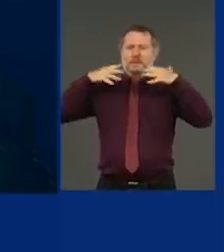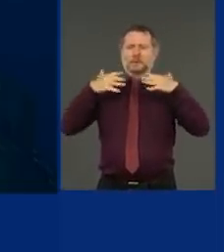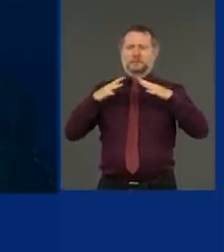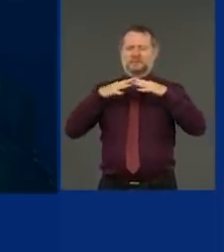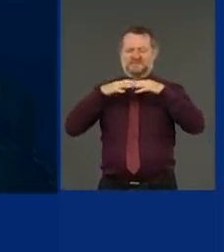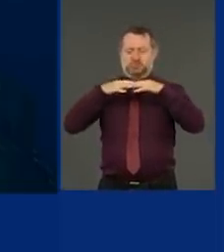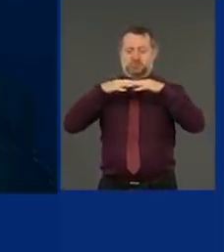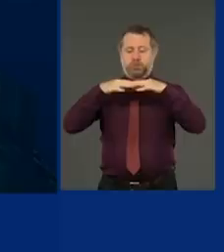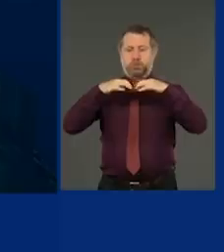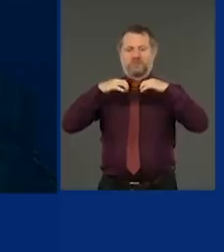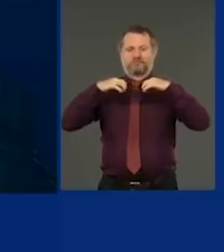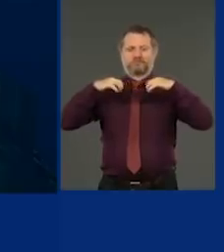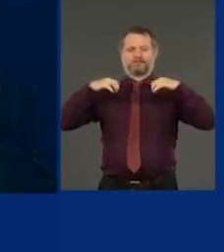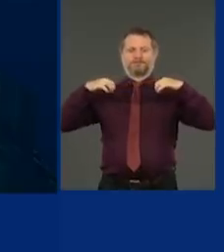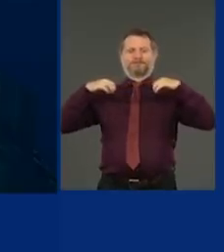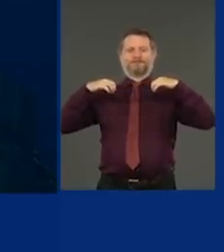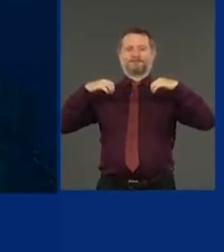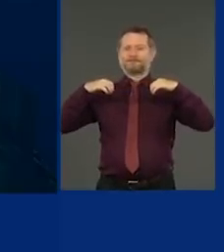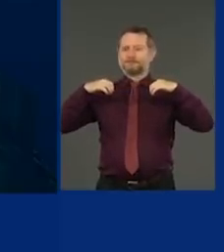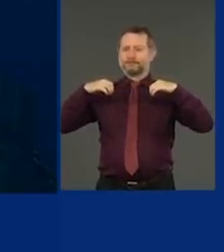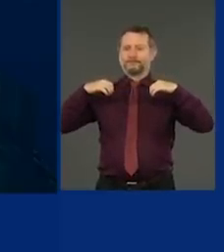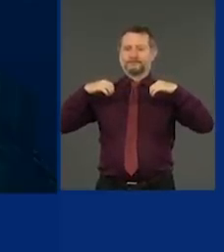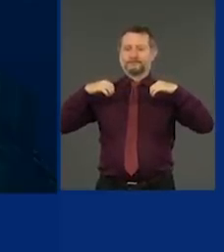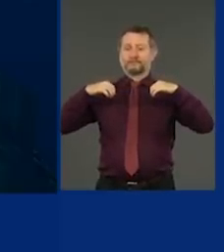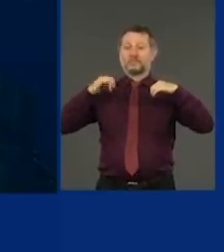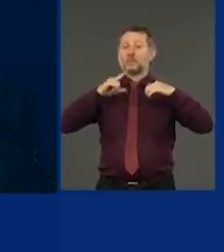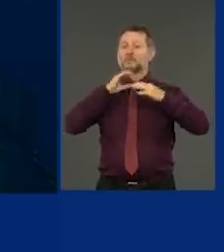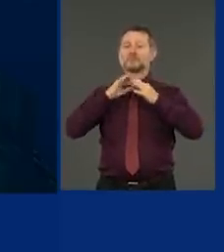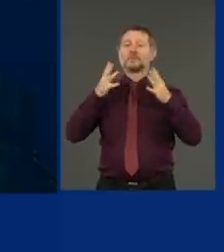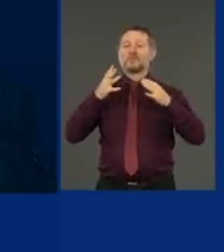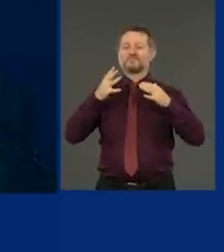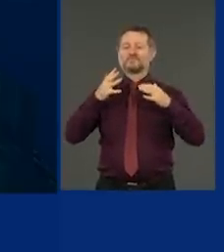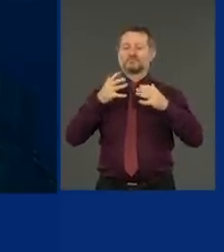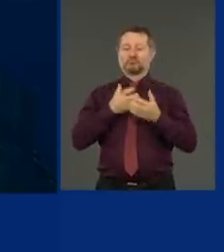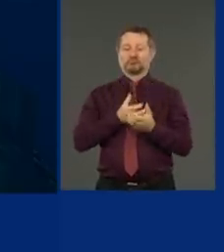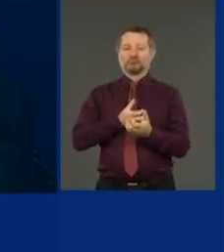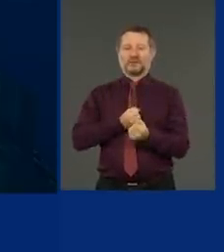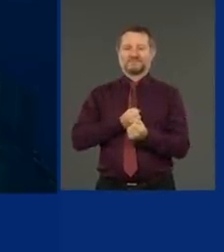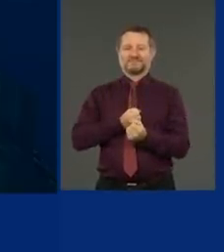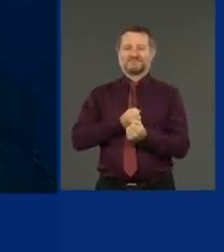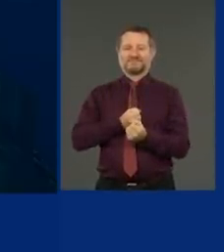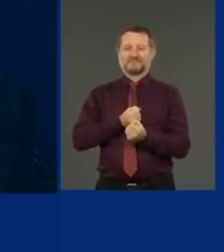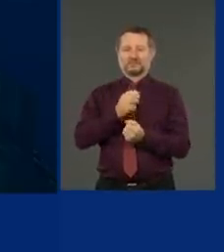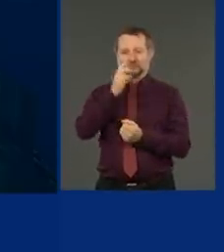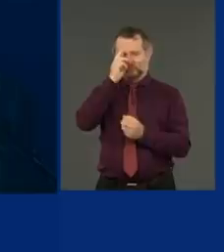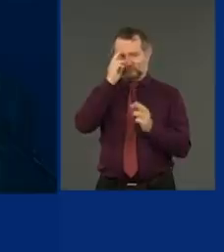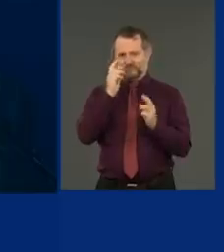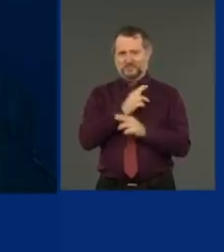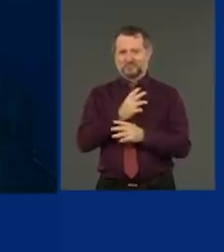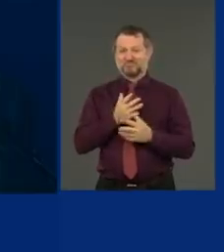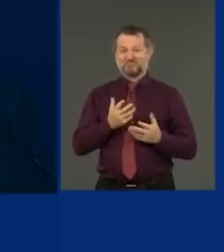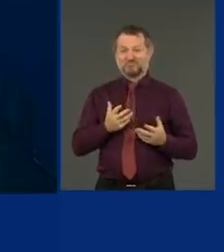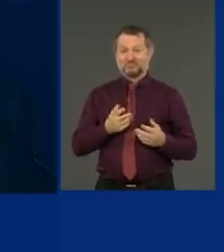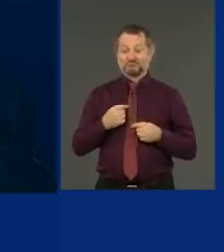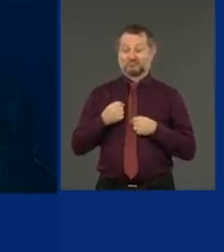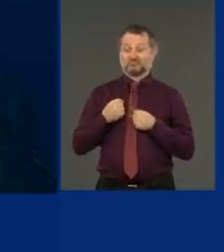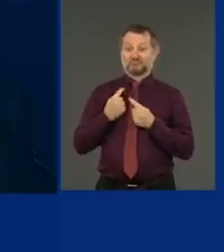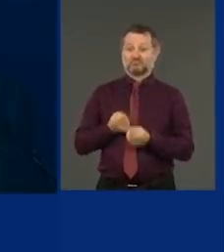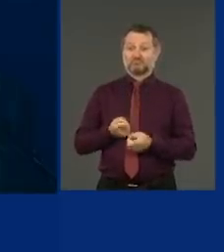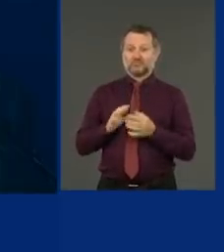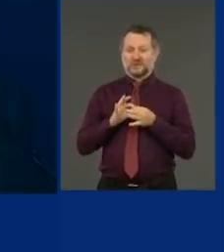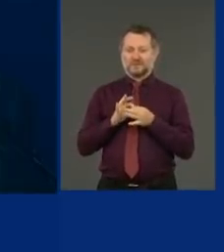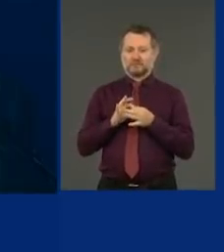The relationship is based on trust and respect, and the relationship is ruptured.